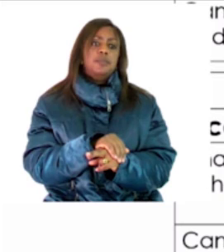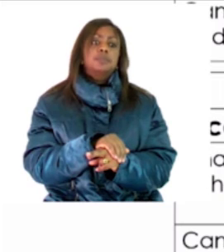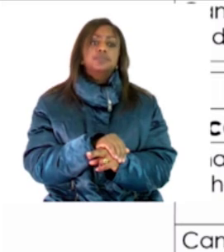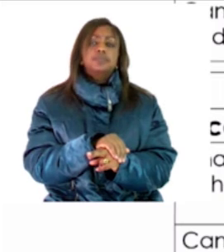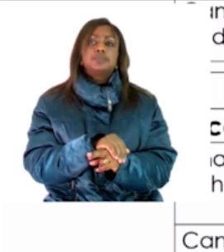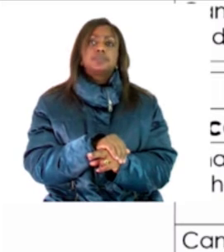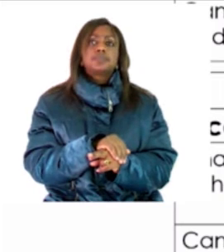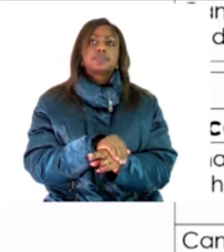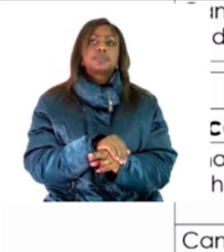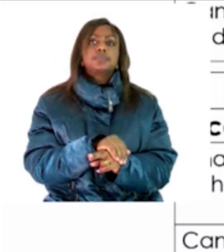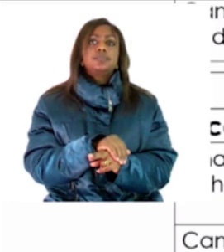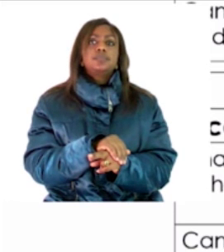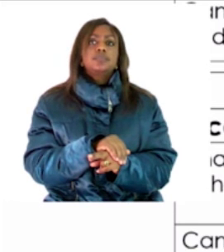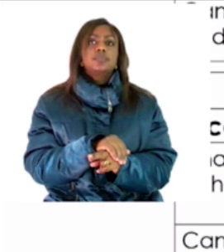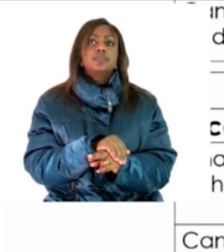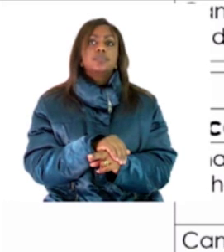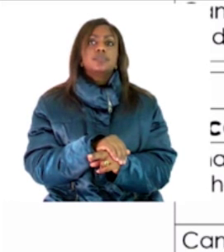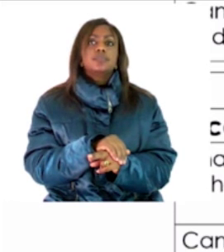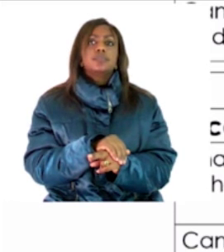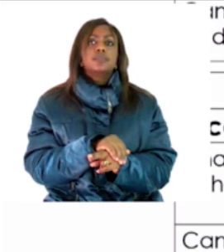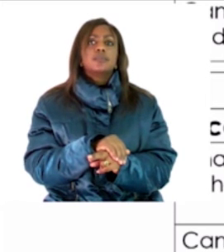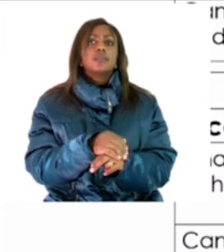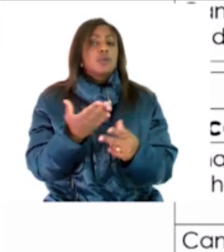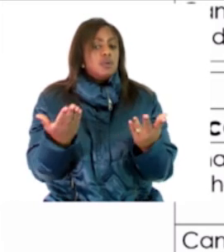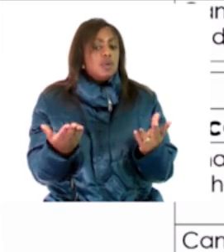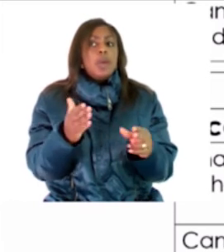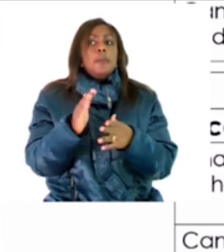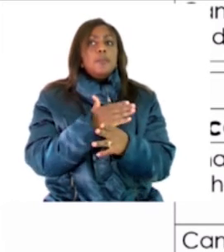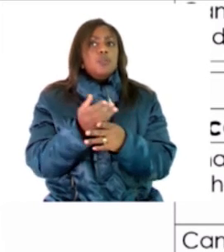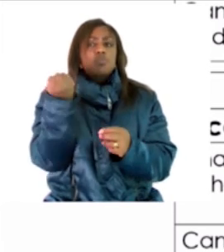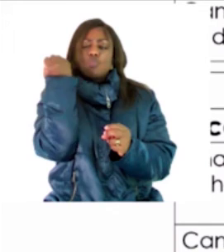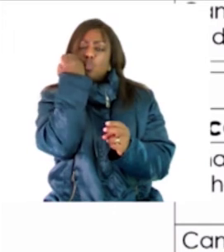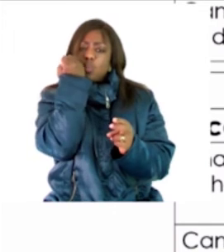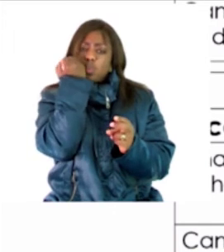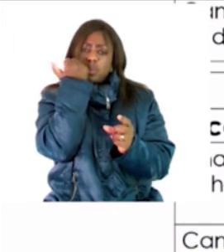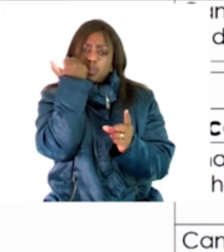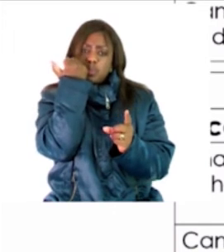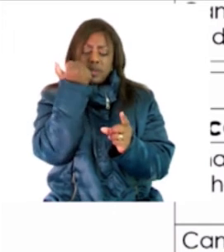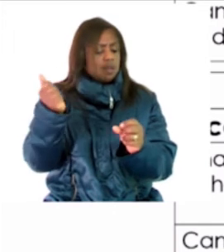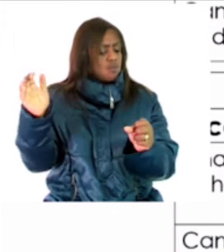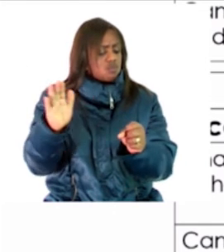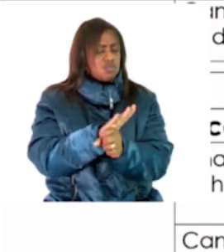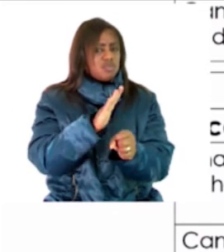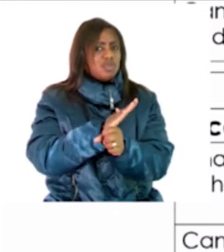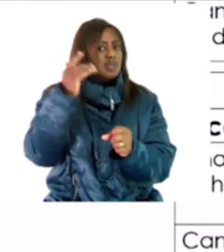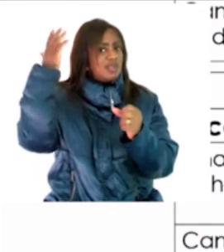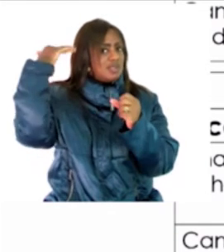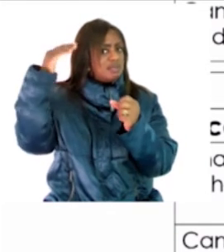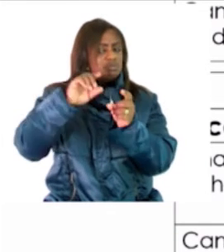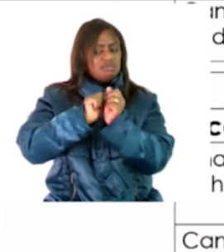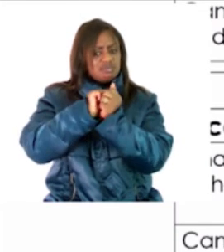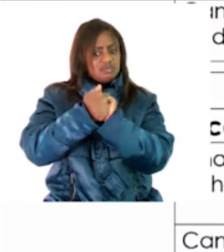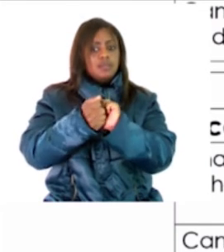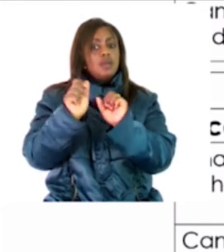you can also lose control. You can even kill somebody. You can also do unnecessary things because you are not on your own. And then you